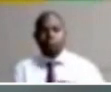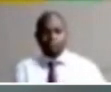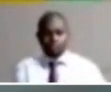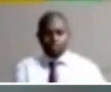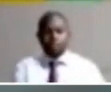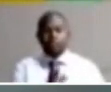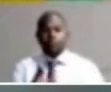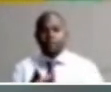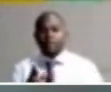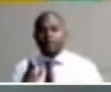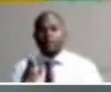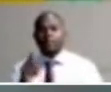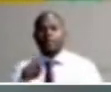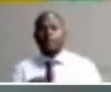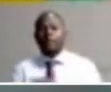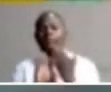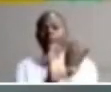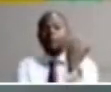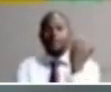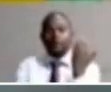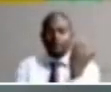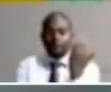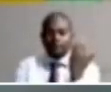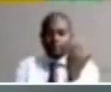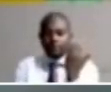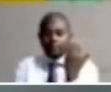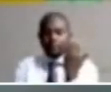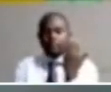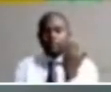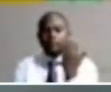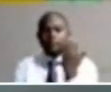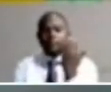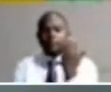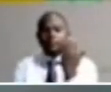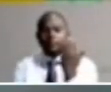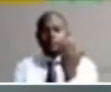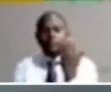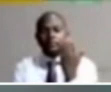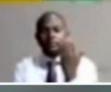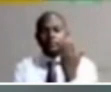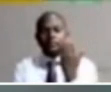33 had already entered the city.